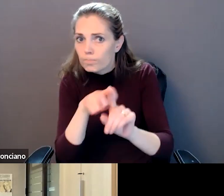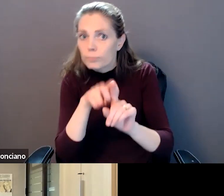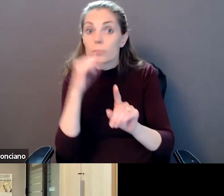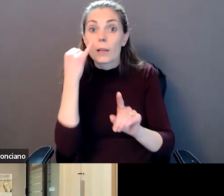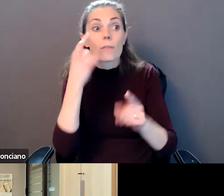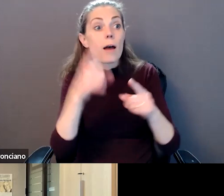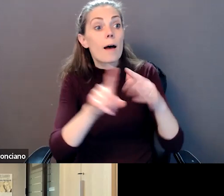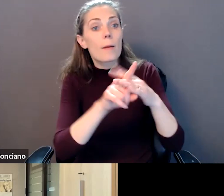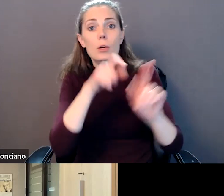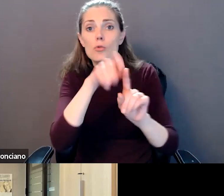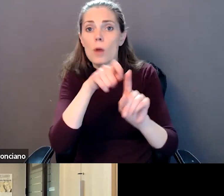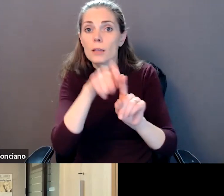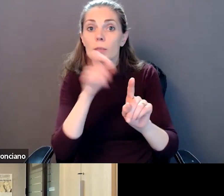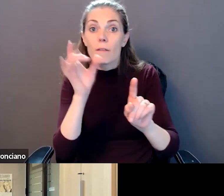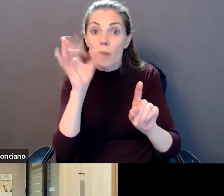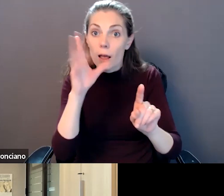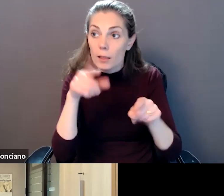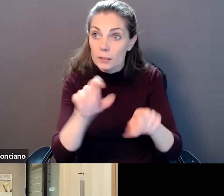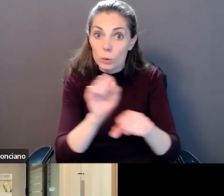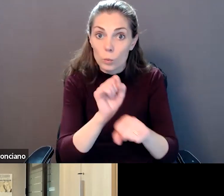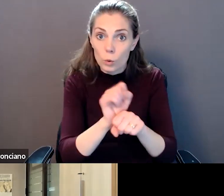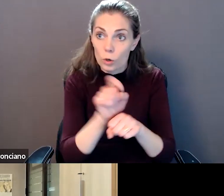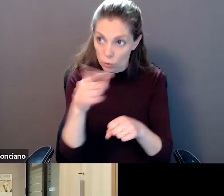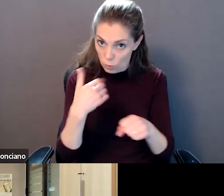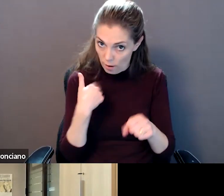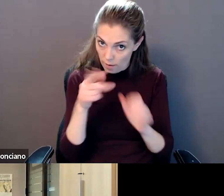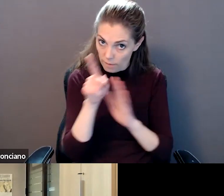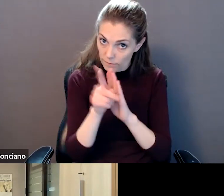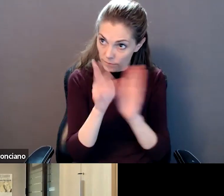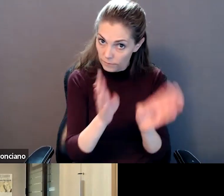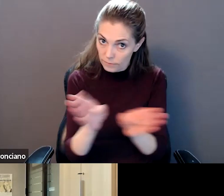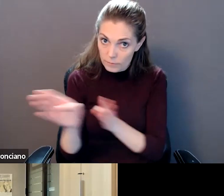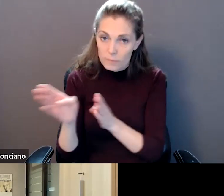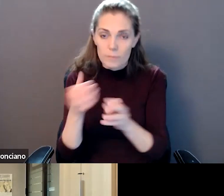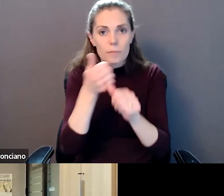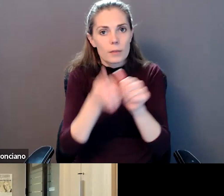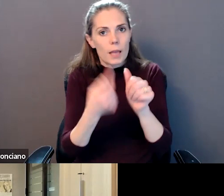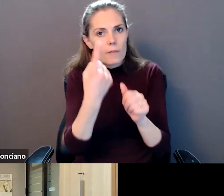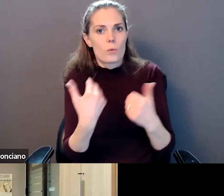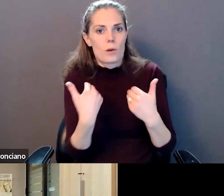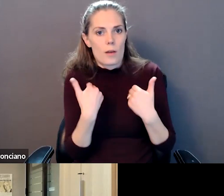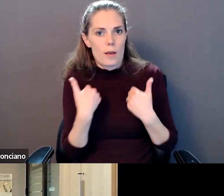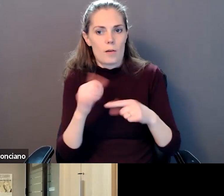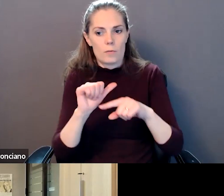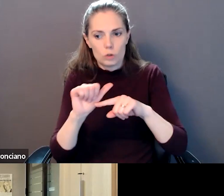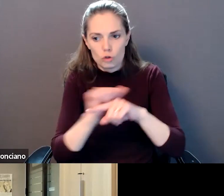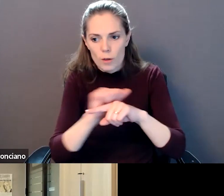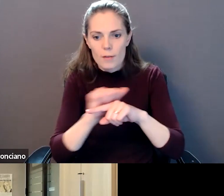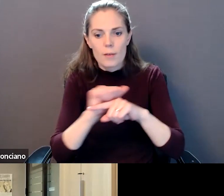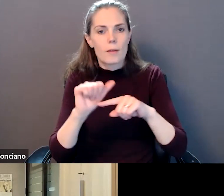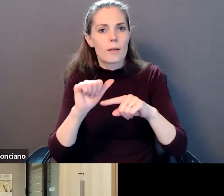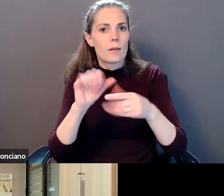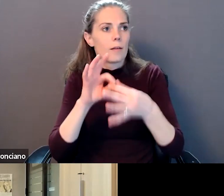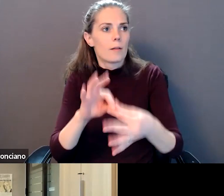workplace, so that everyone, including managers and employees, have access to that training that specifically also